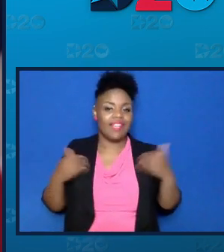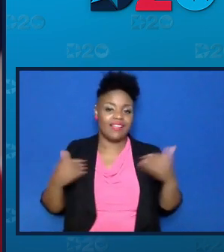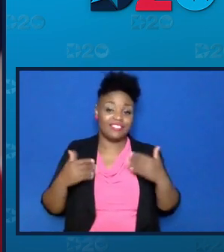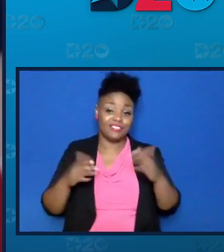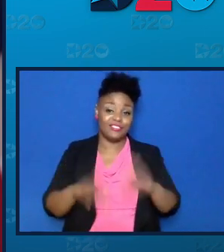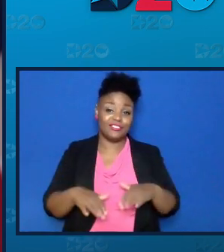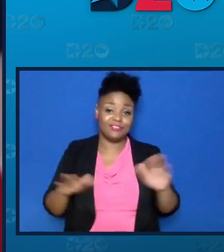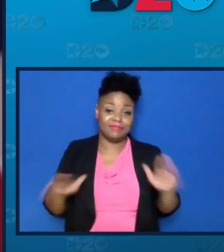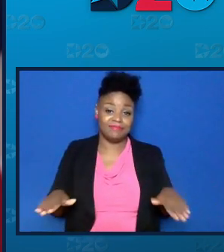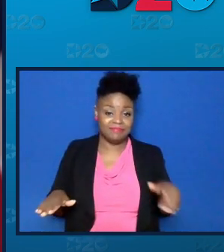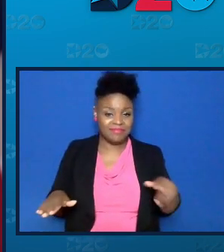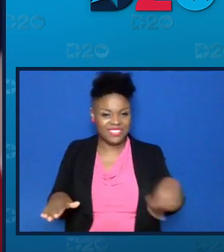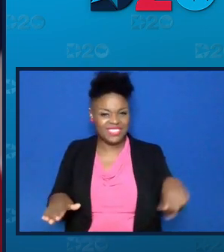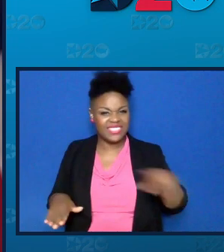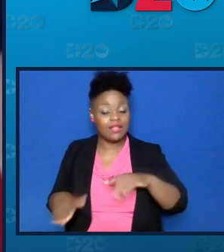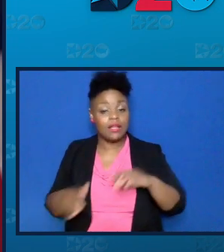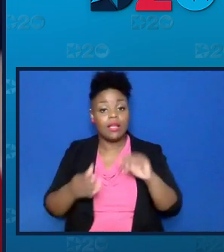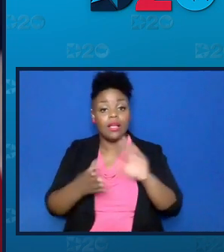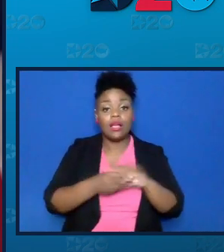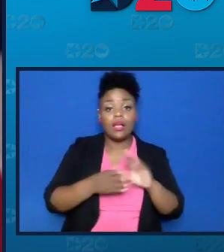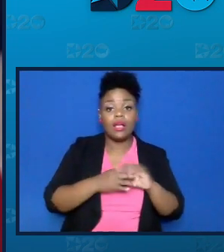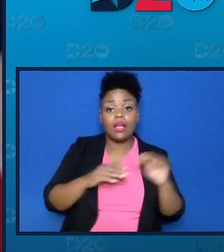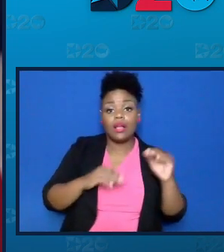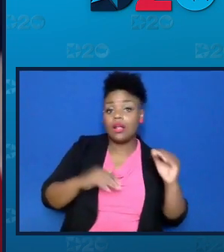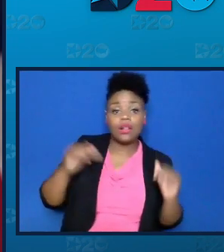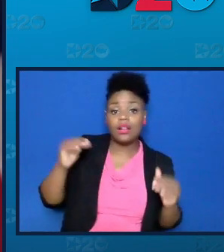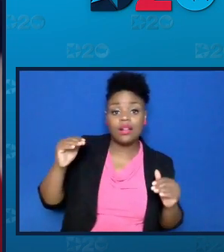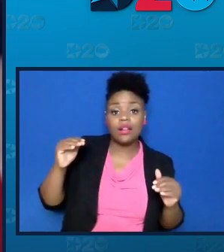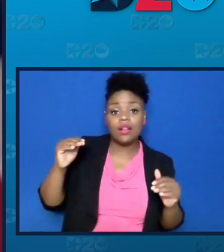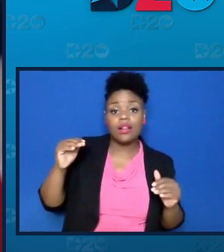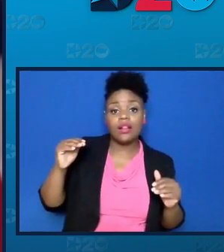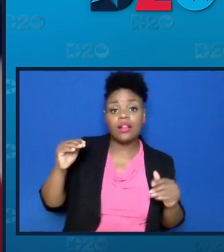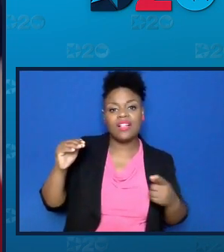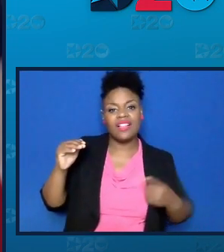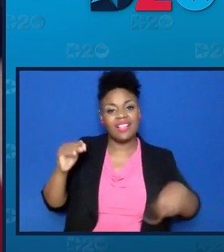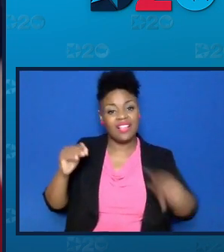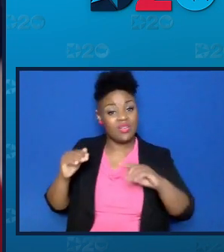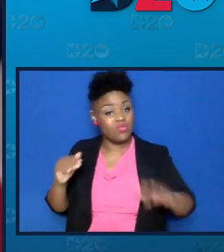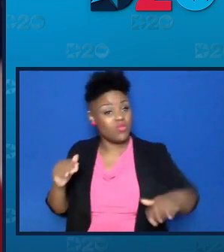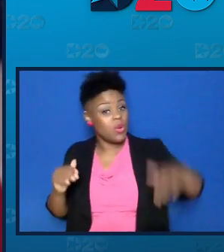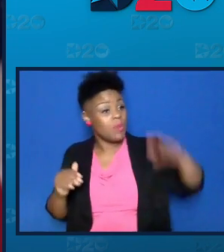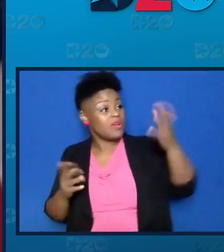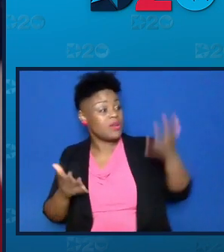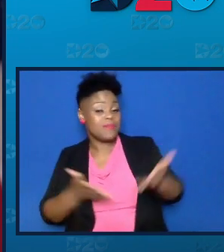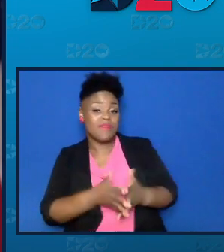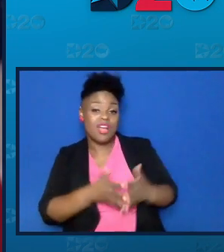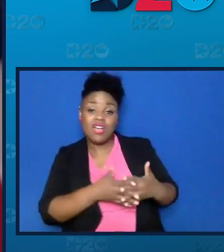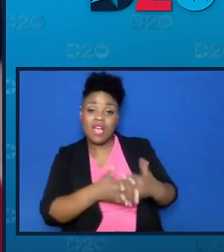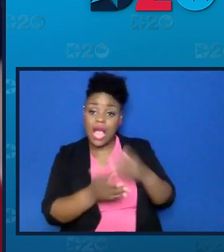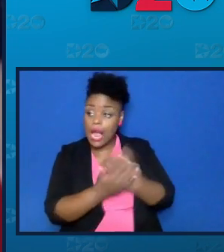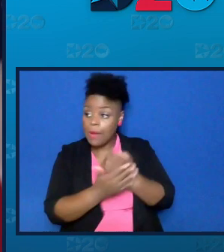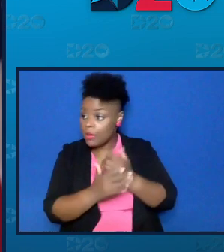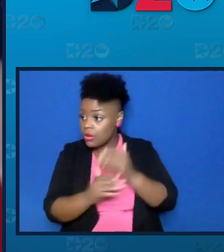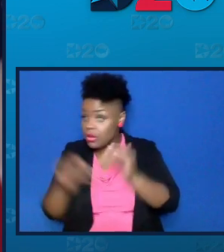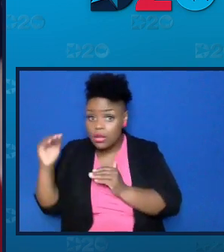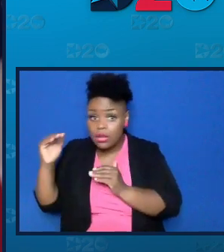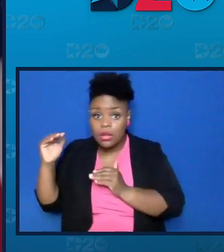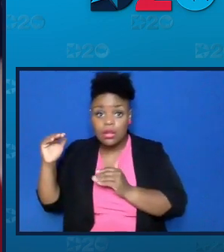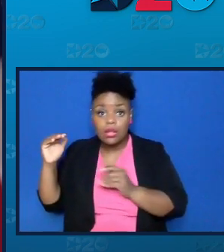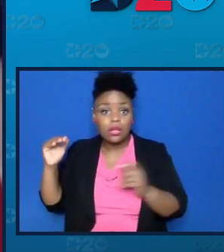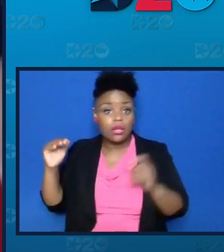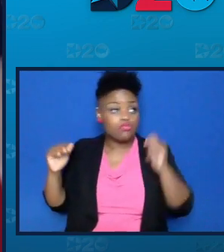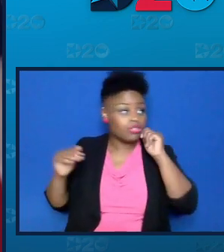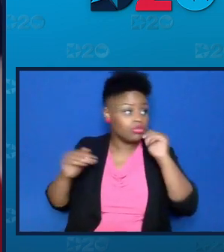speaking to the inequity and injustice that has grown up in America. Economic injustice, racial injustice,